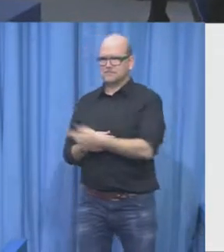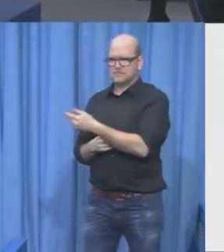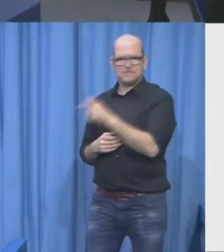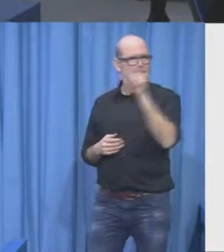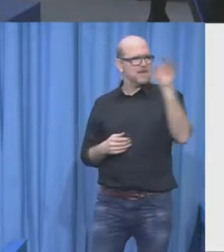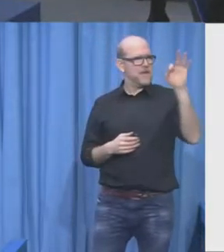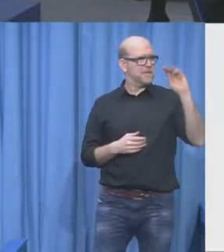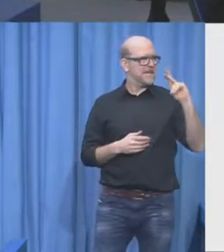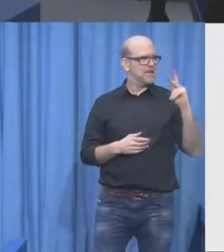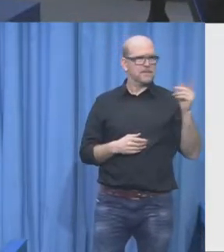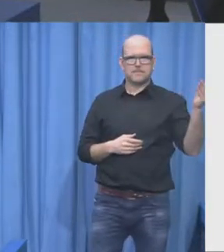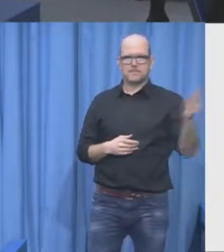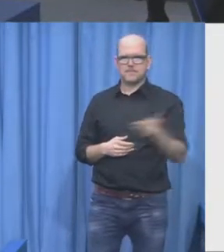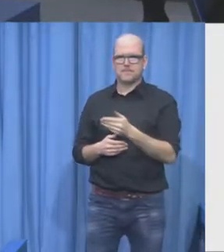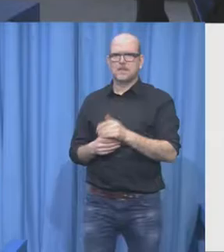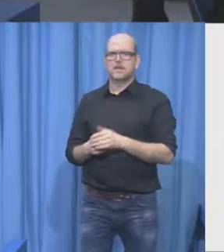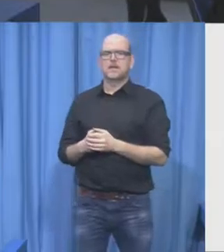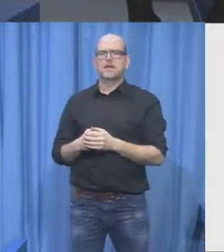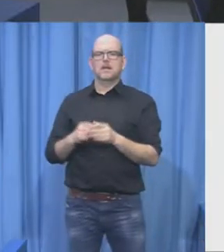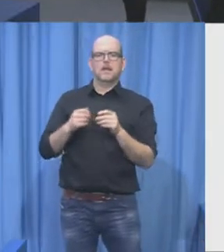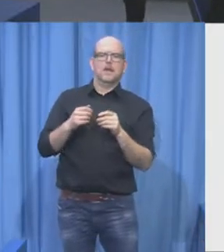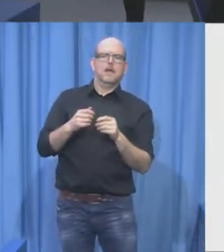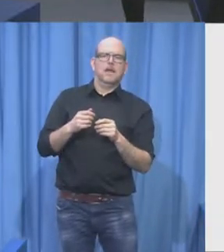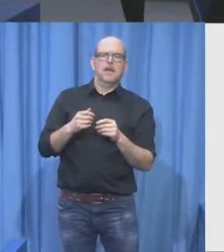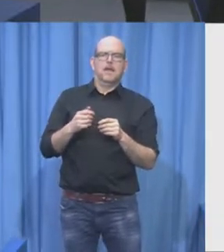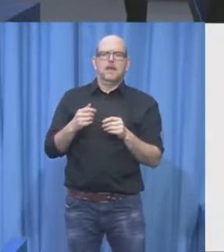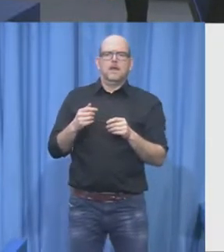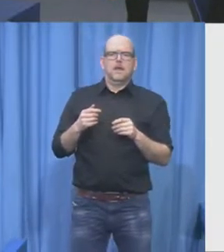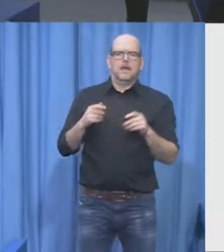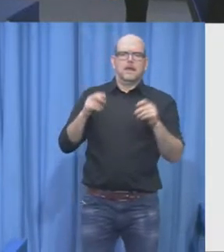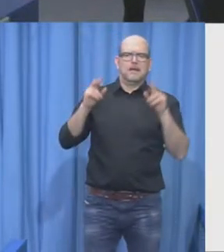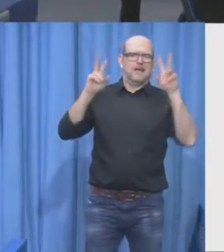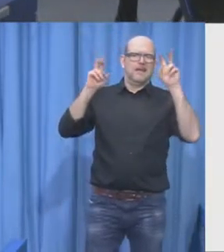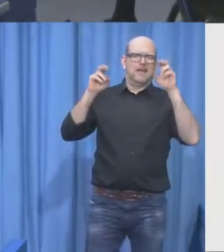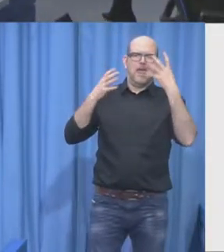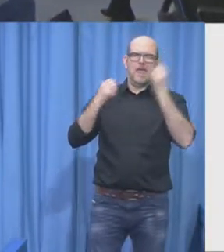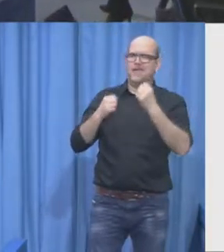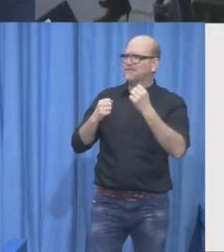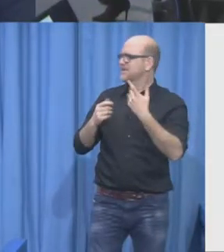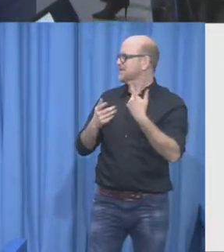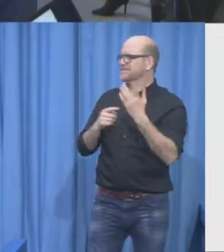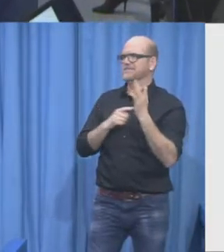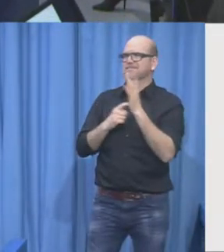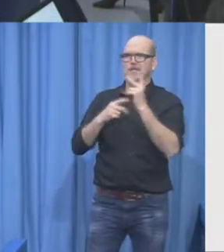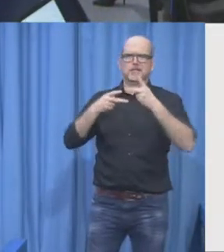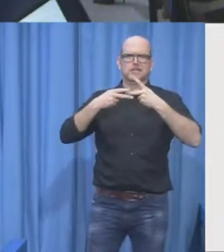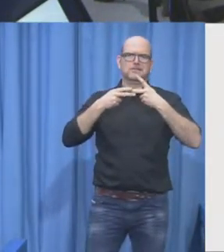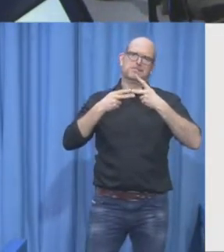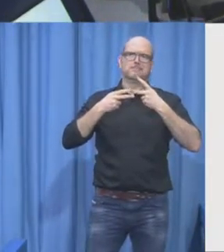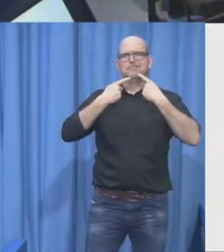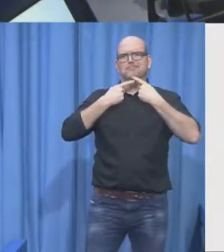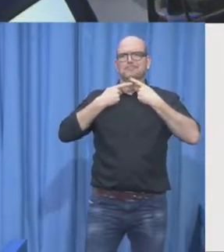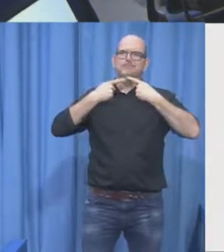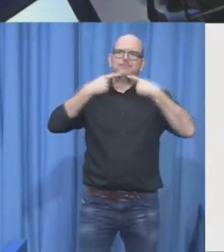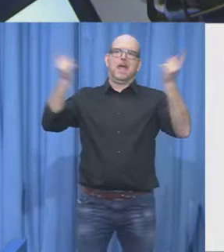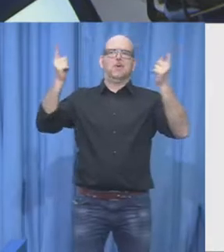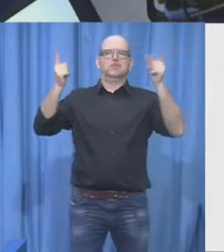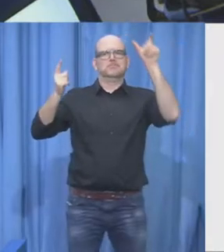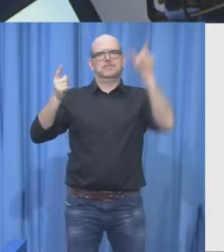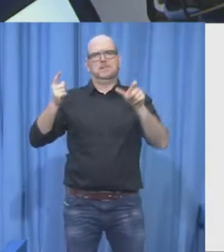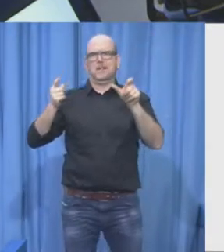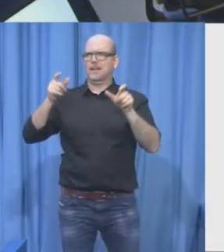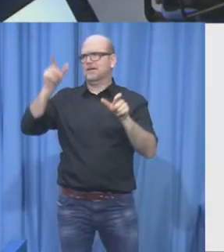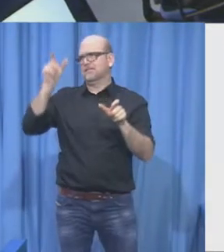SONNE and Frank HOFFMANN. These two gentlemen, we're all Ashoka fellows, so I have huge regard for these